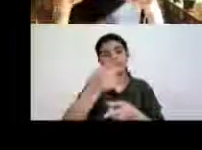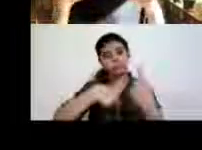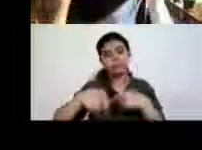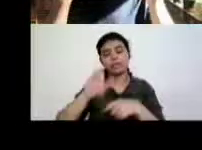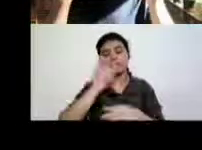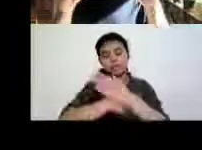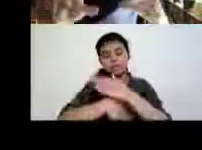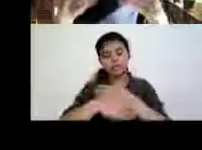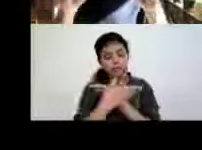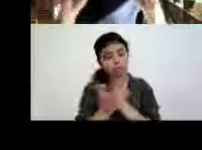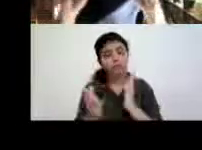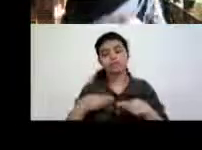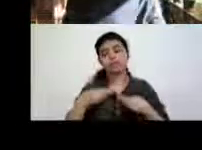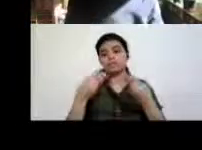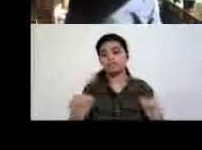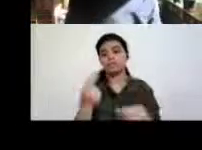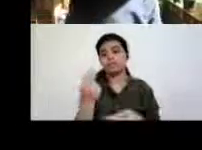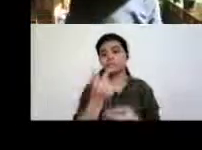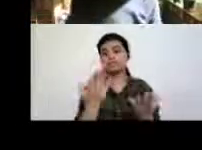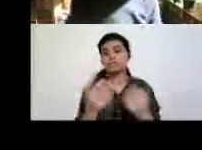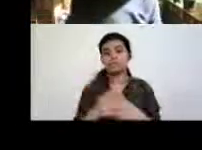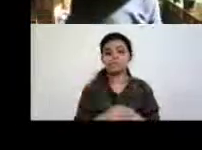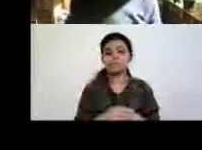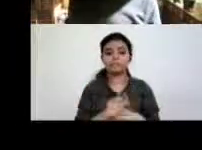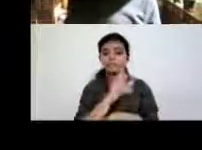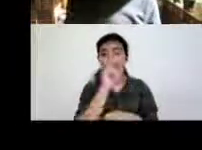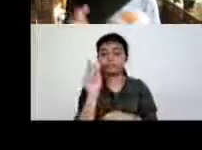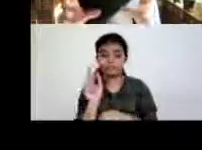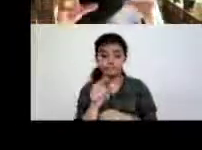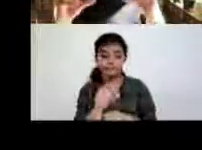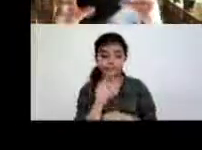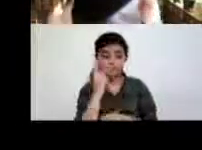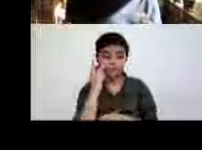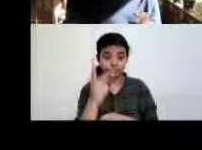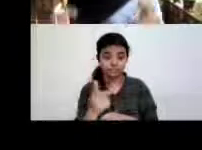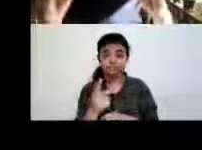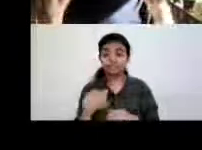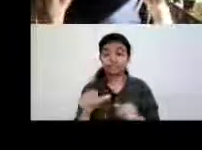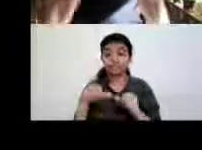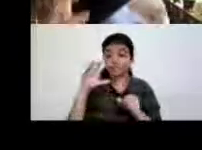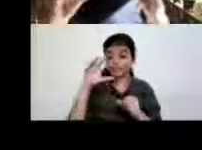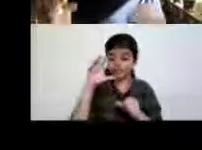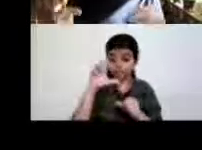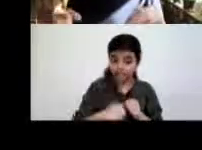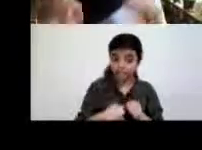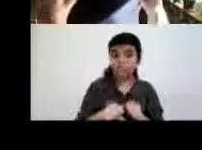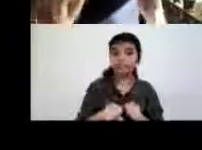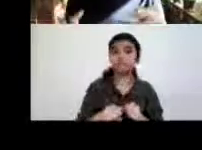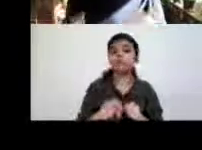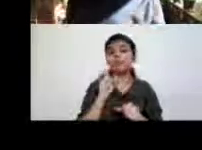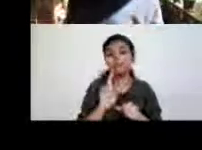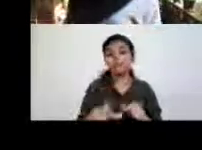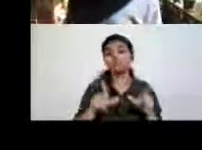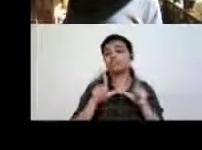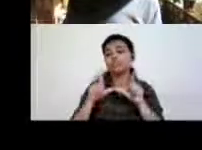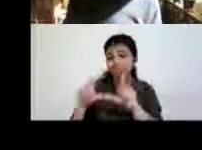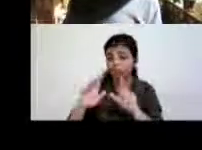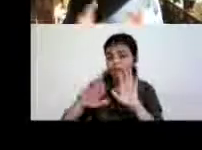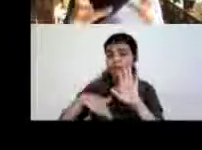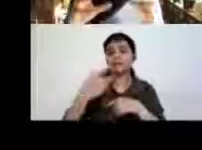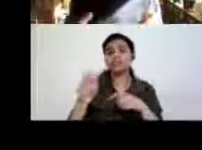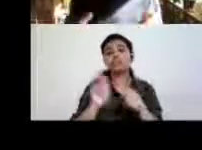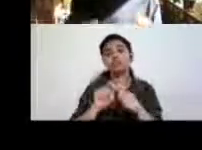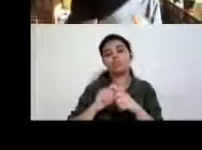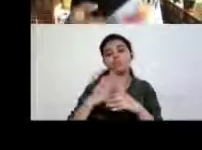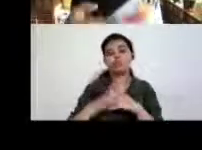So within this second phase, we have to ensure that accessibility is proved and that it will work.